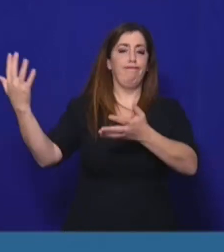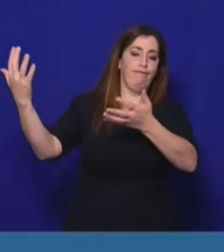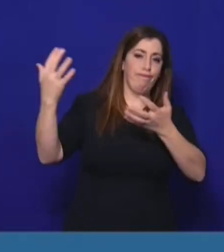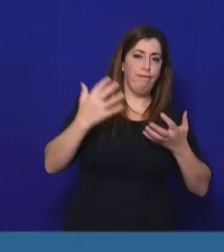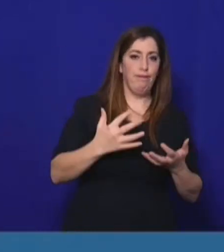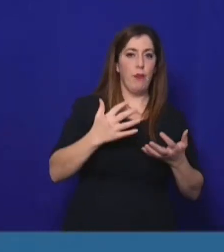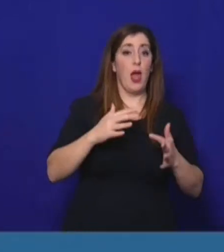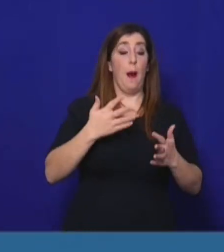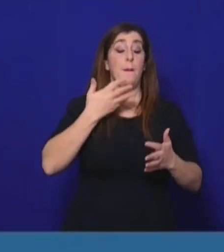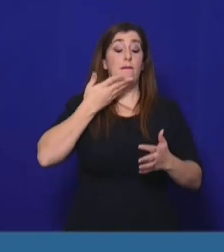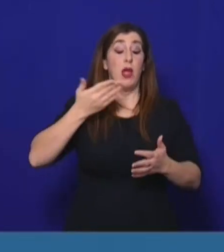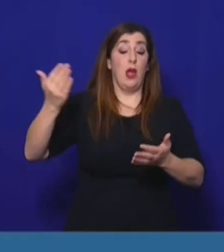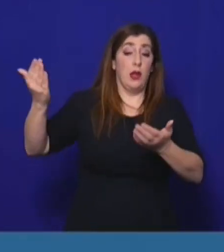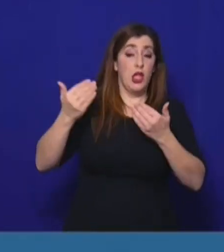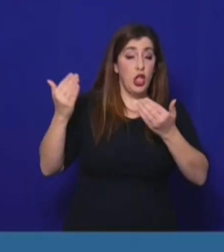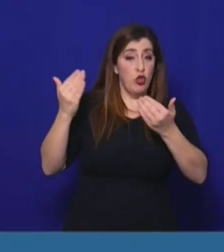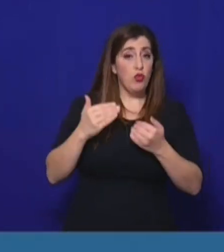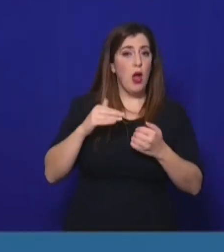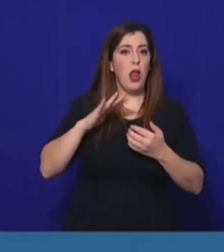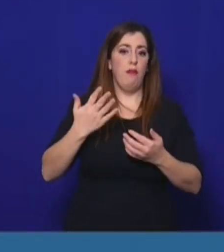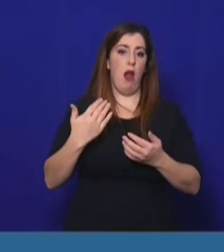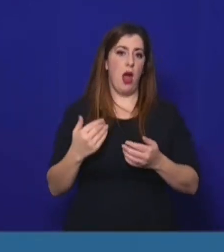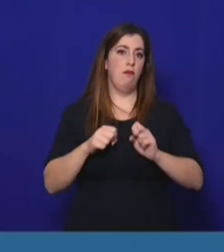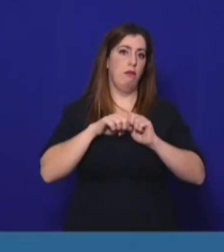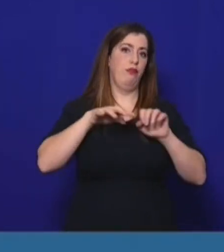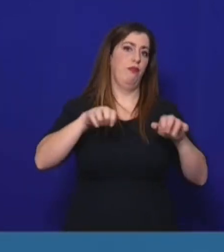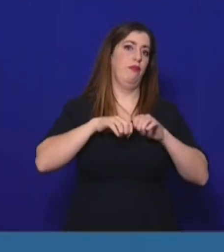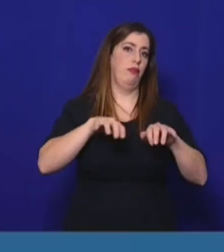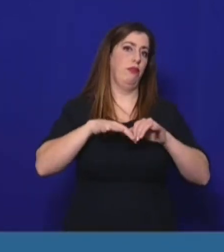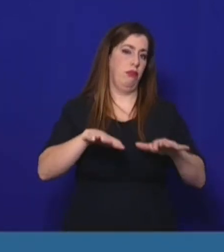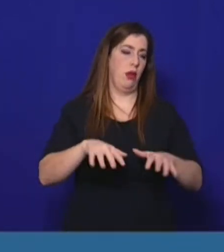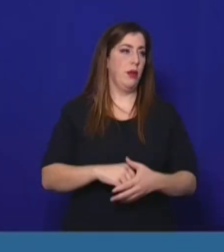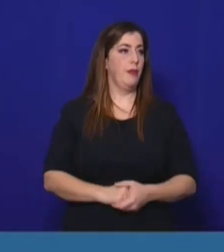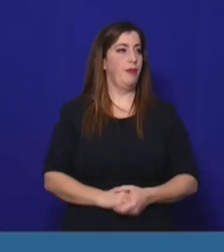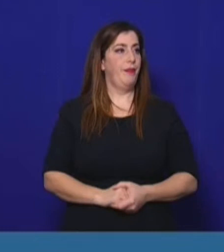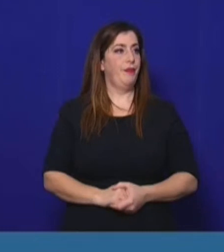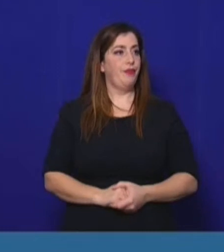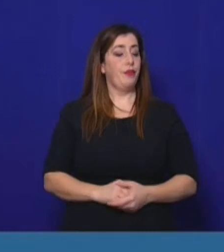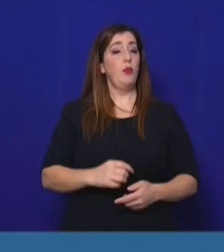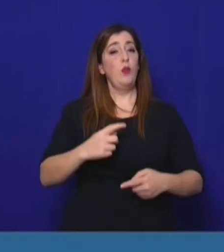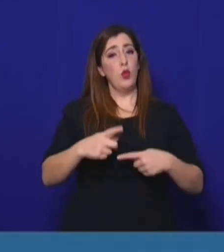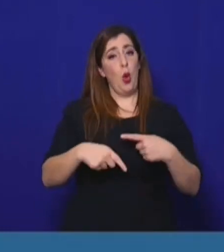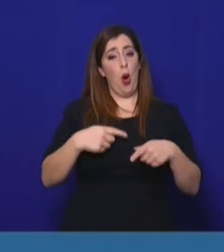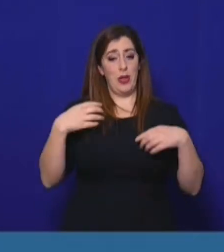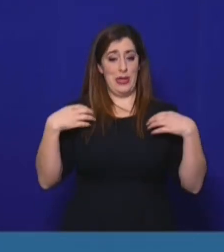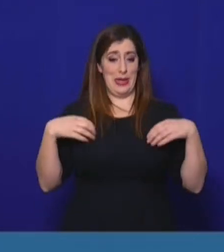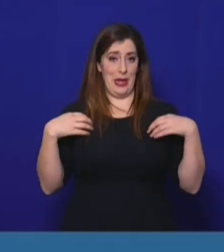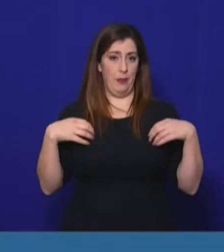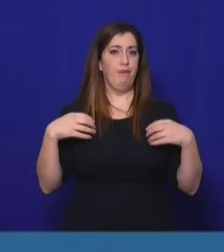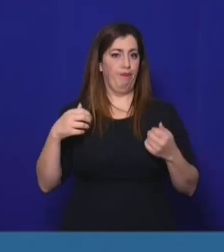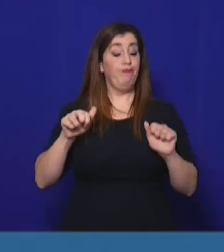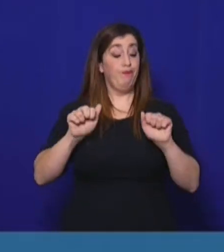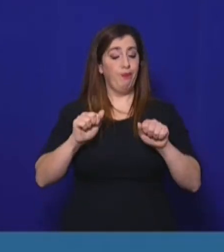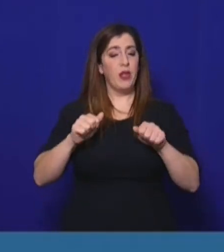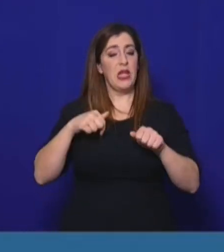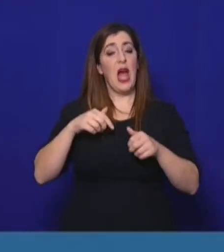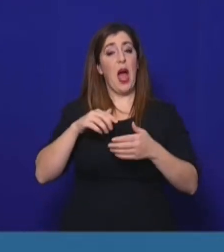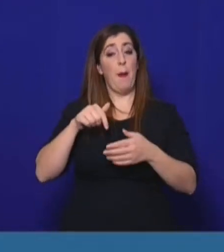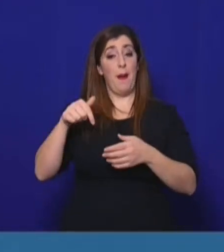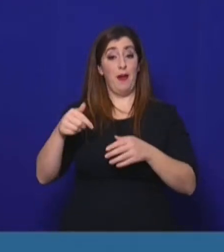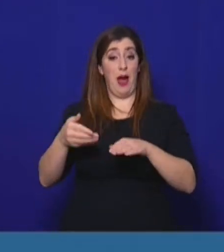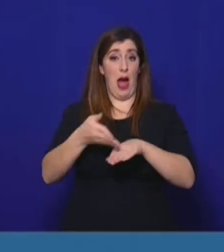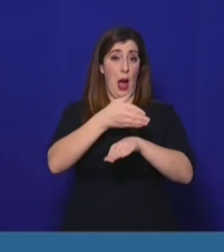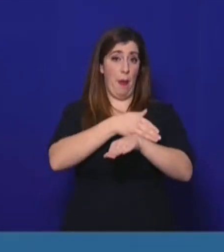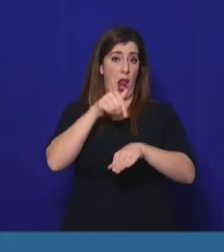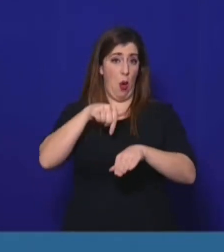nkunu qegħdin nagħmlu ir-rollout tagħha. Fuq l-iskejjel Iva jingħadni kemm ġejt mill-meeting